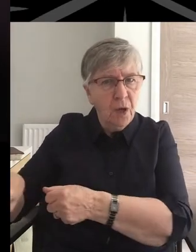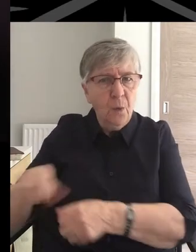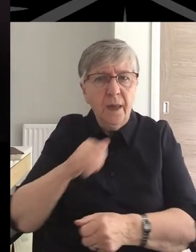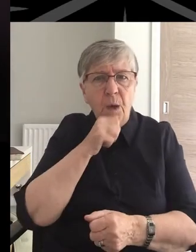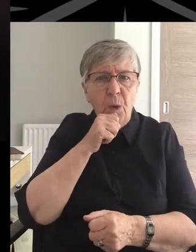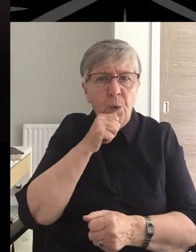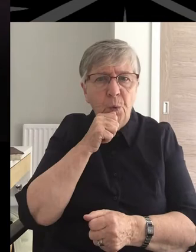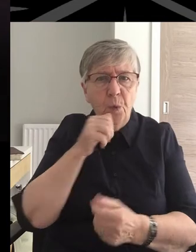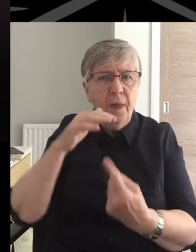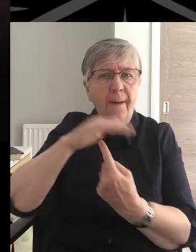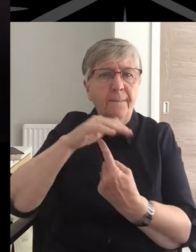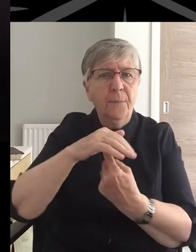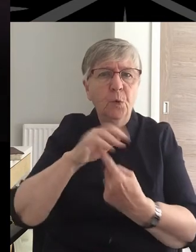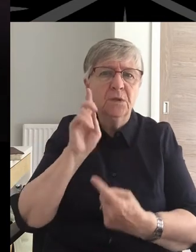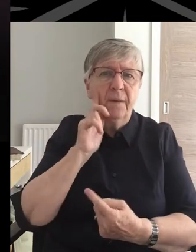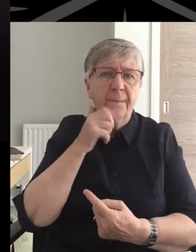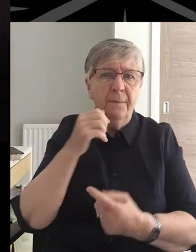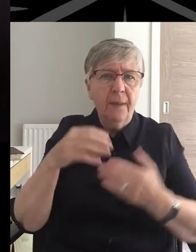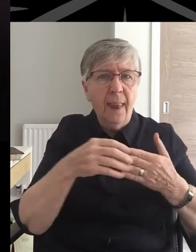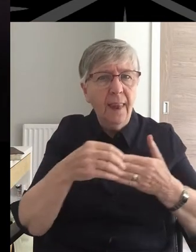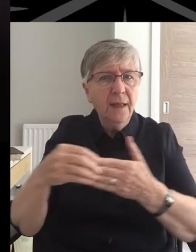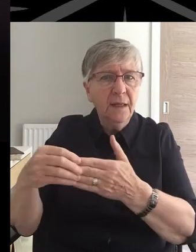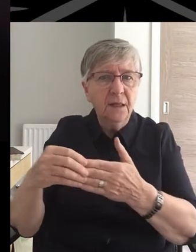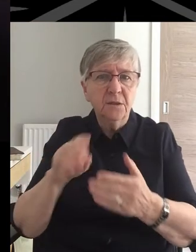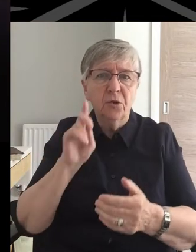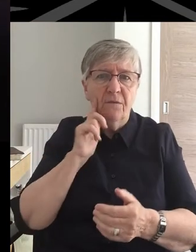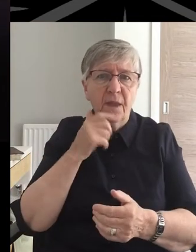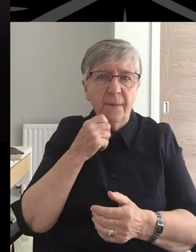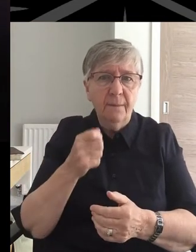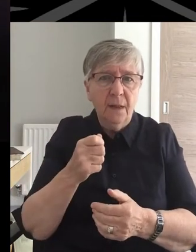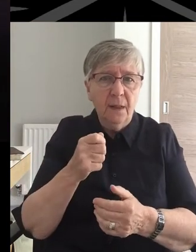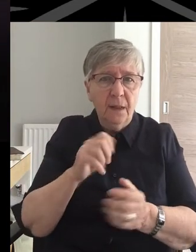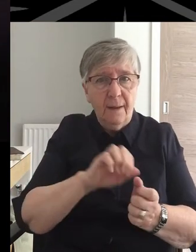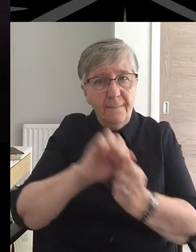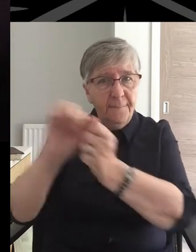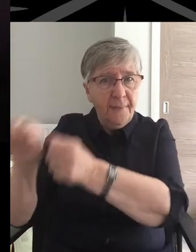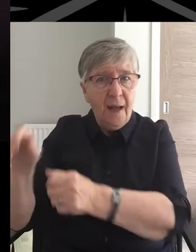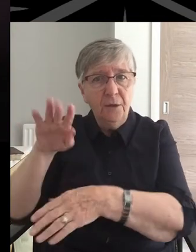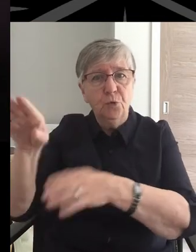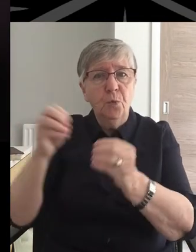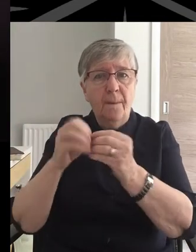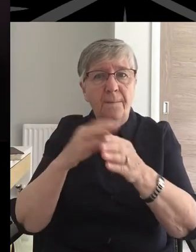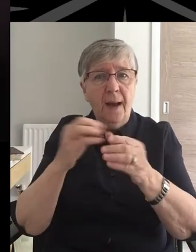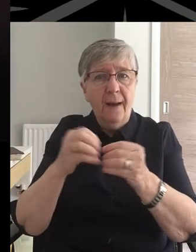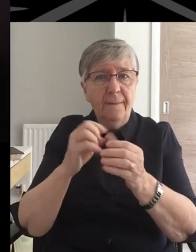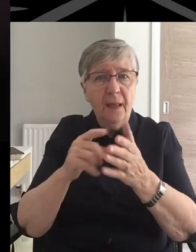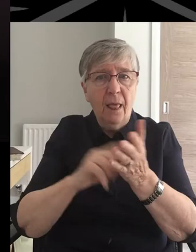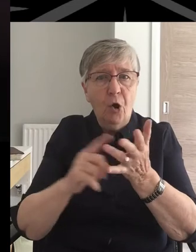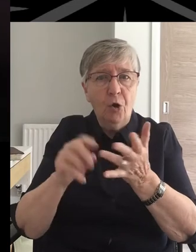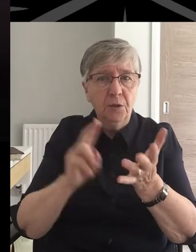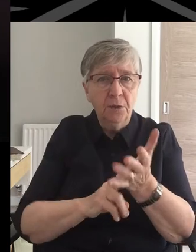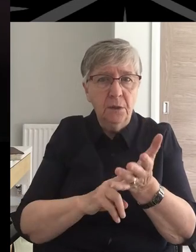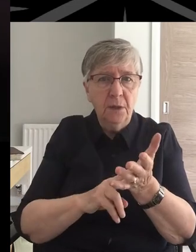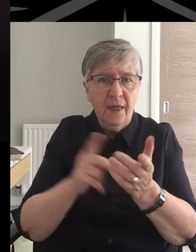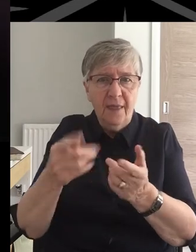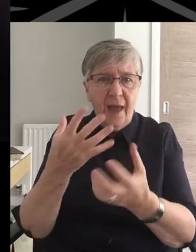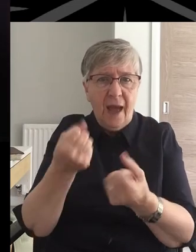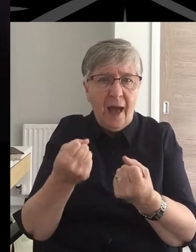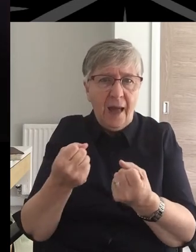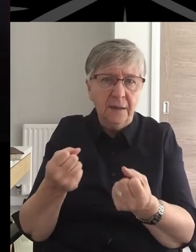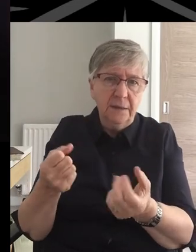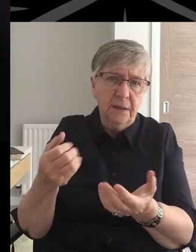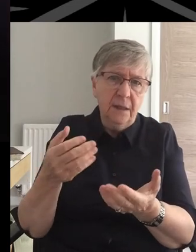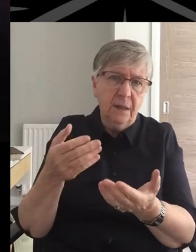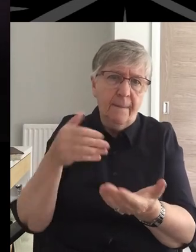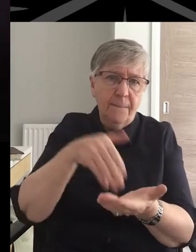creme de la creme. They took the leaders of Jerusalem with them back into exile. You know, the folks that had the most followers on